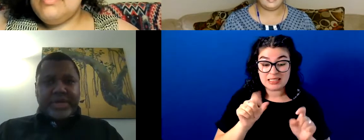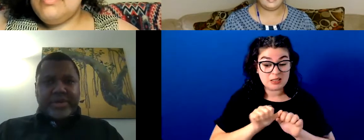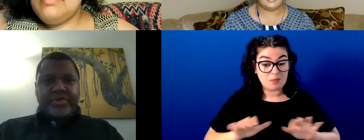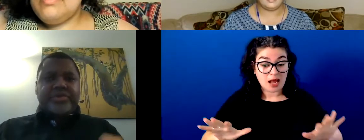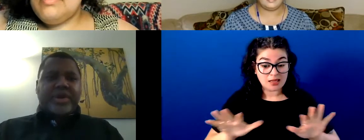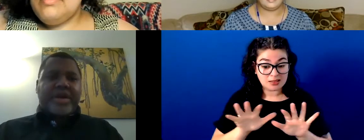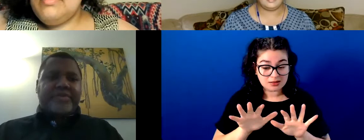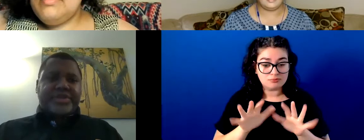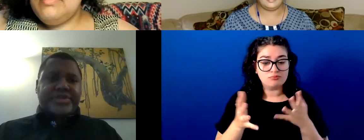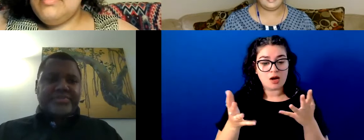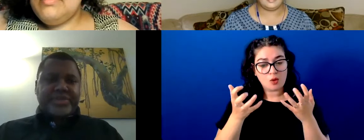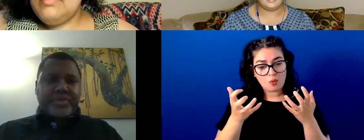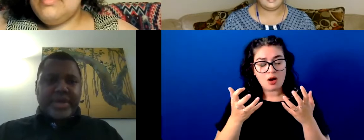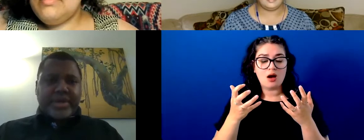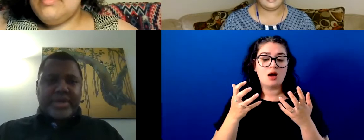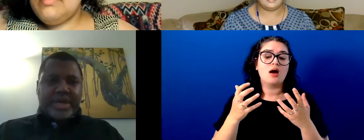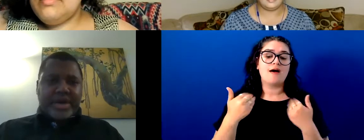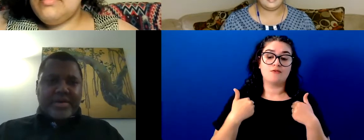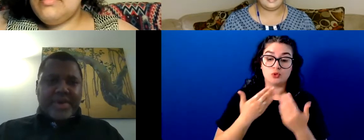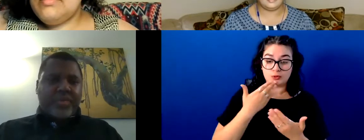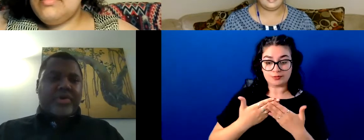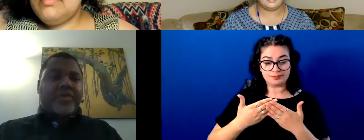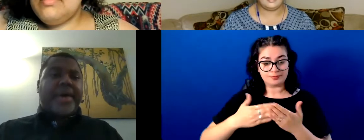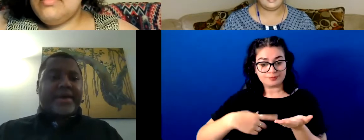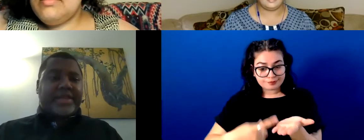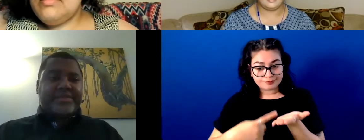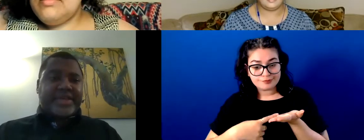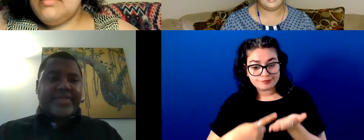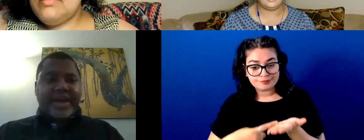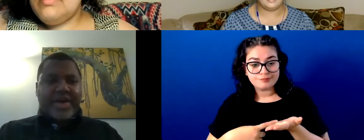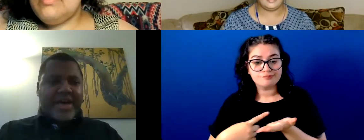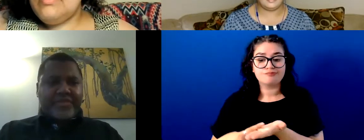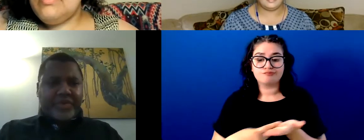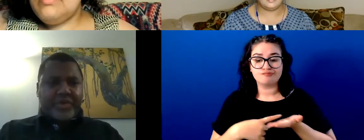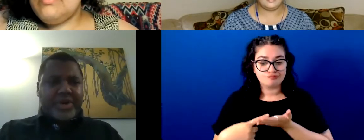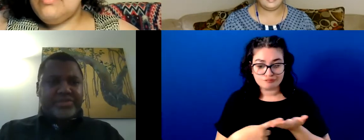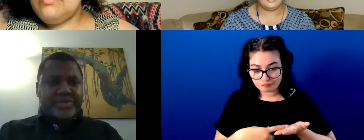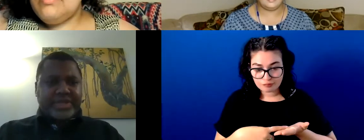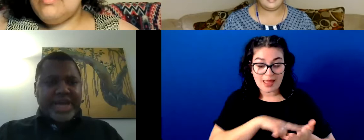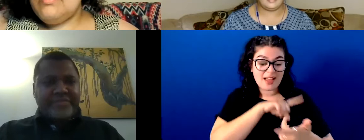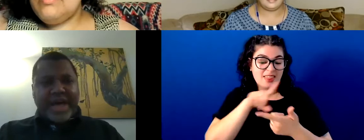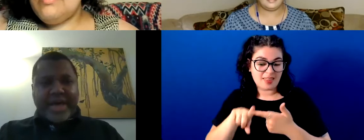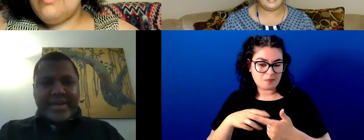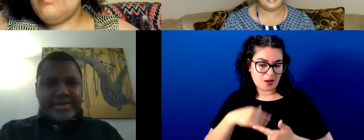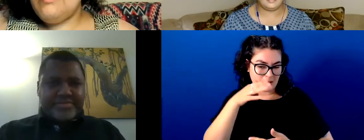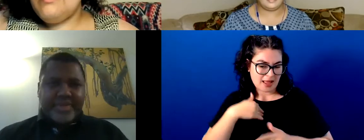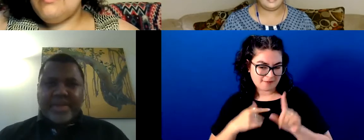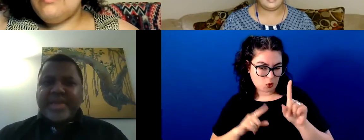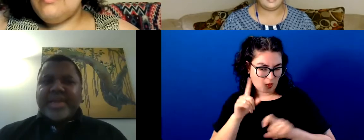to nurture a conversation between our wonderful panelists, and then I'll have a few questions to kind of